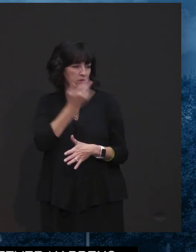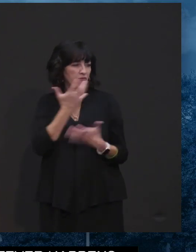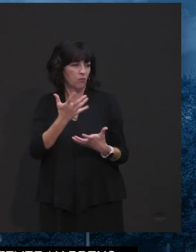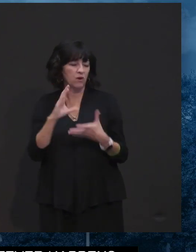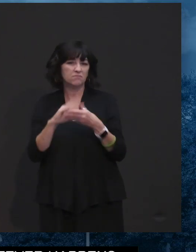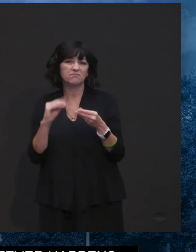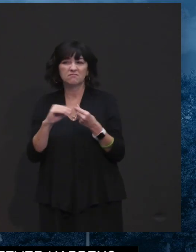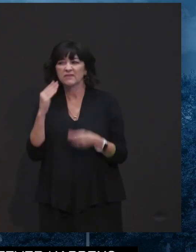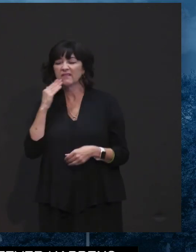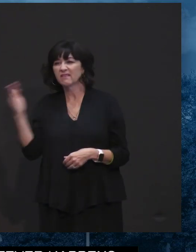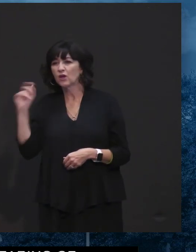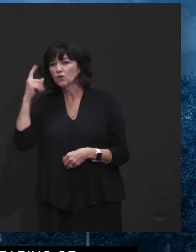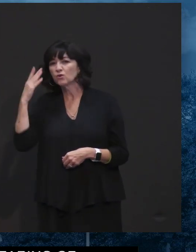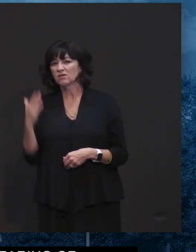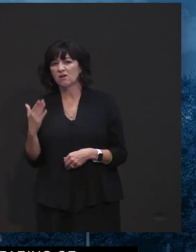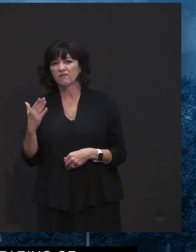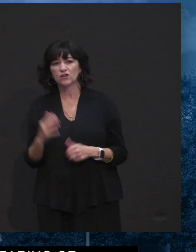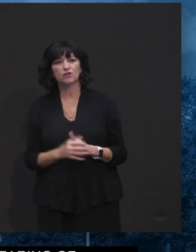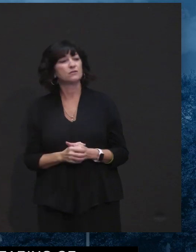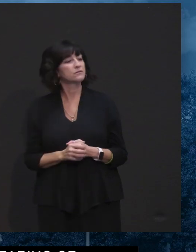Thank you, Governor. This is